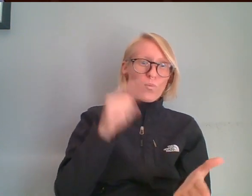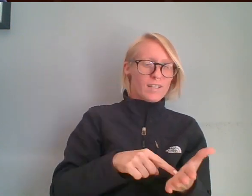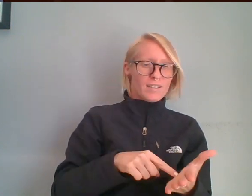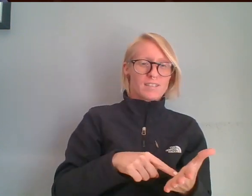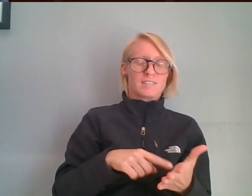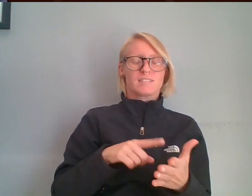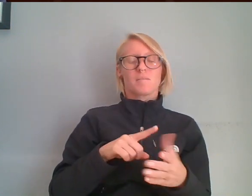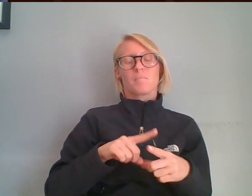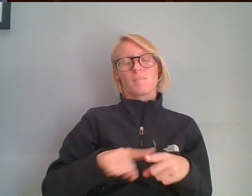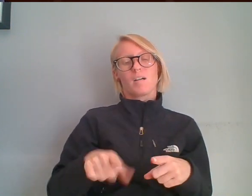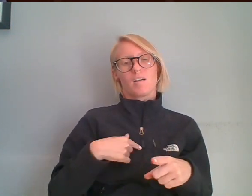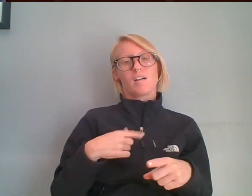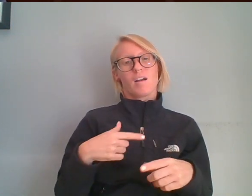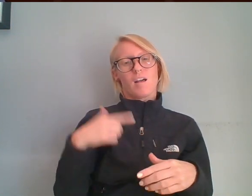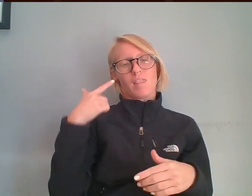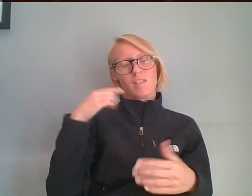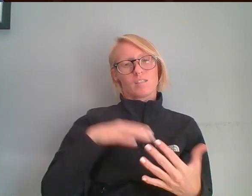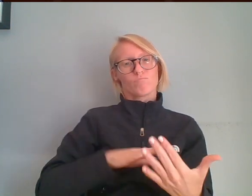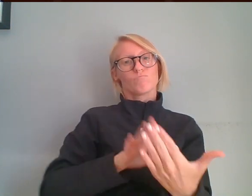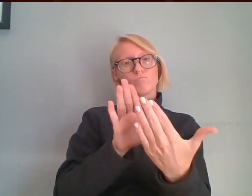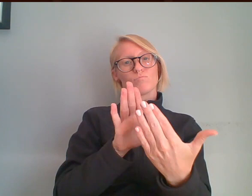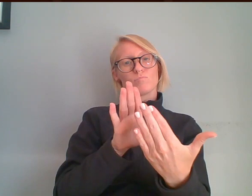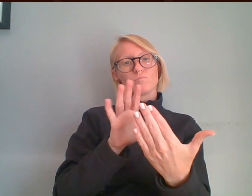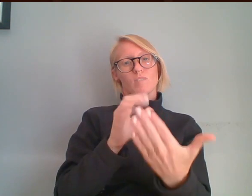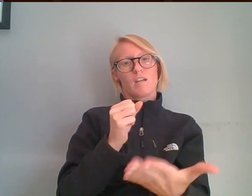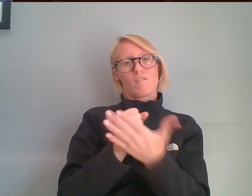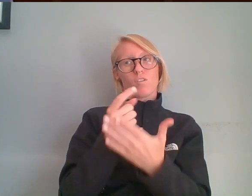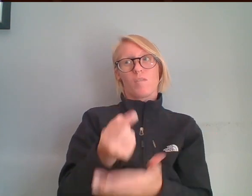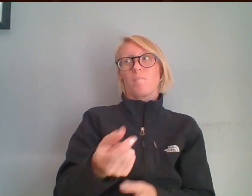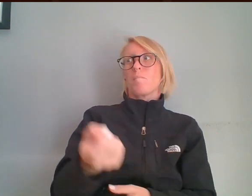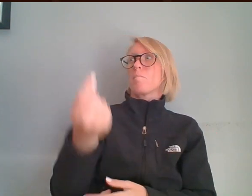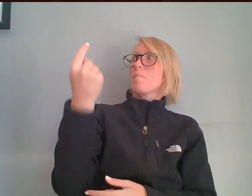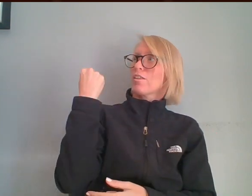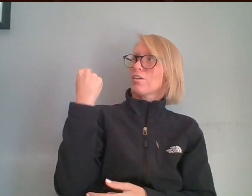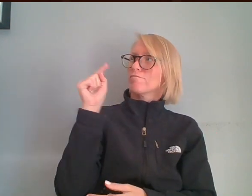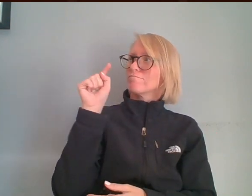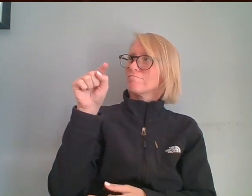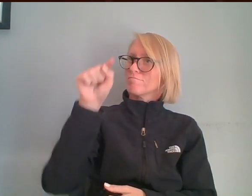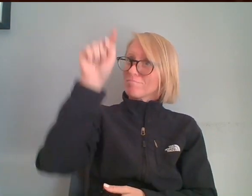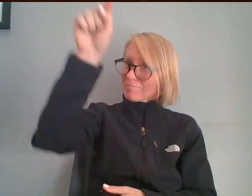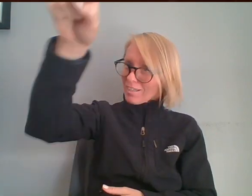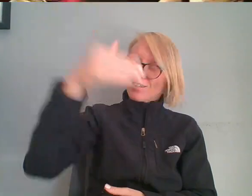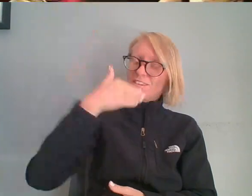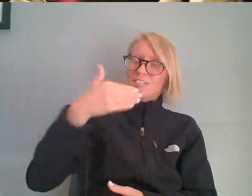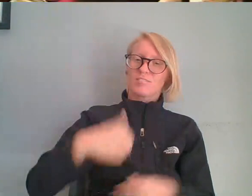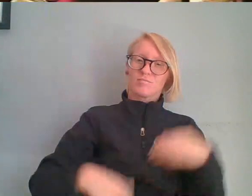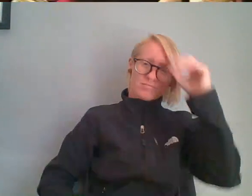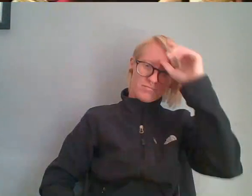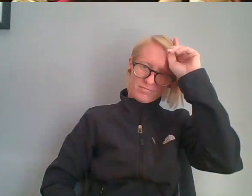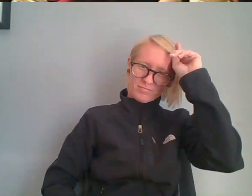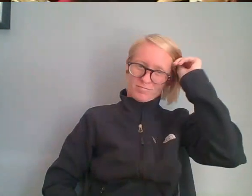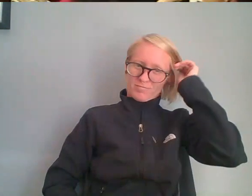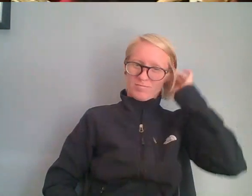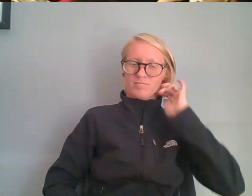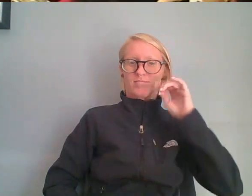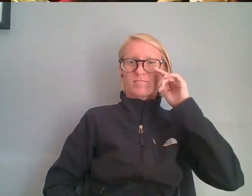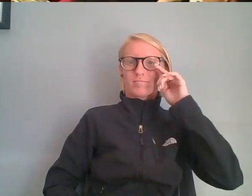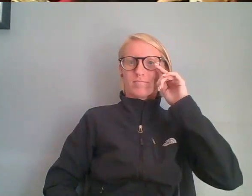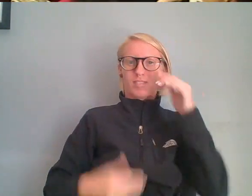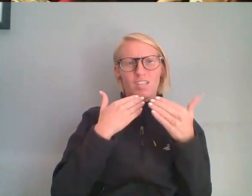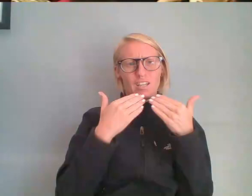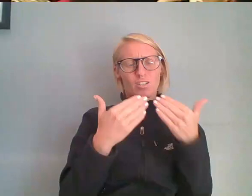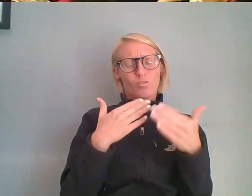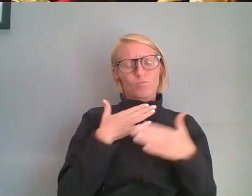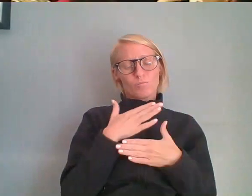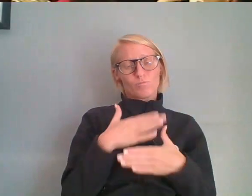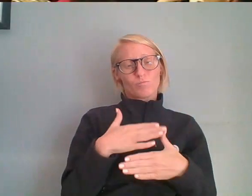those tools, I believe, could be helpful. The microphone is back there. Thank you. Thank Yes. you so much. This has been so helpful and enjoyable this good.